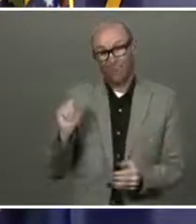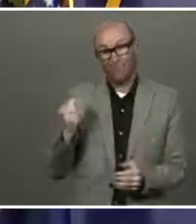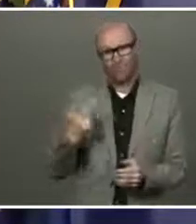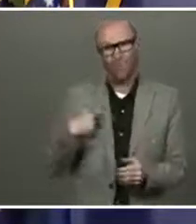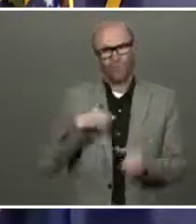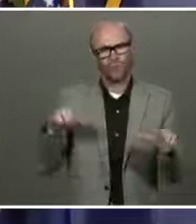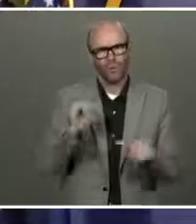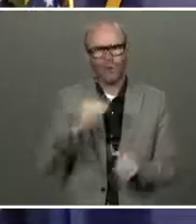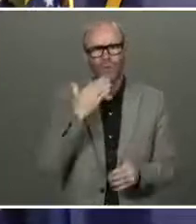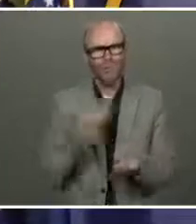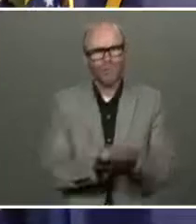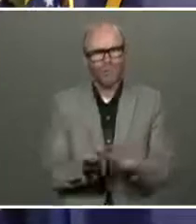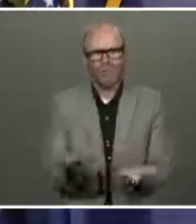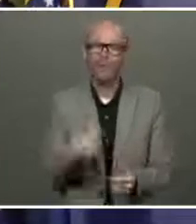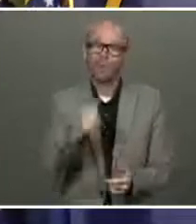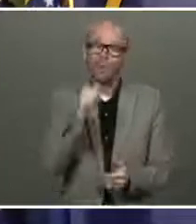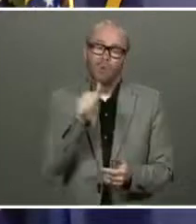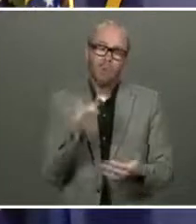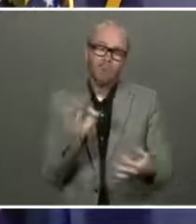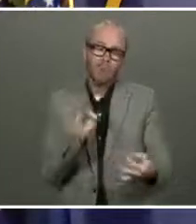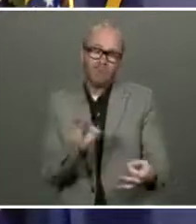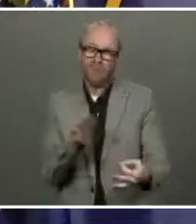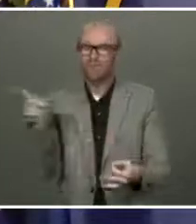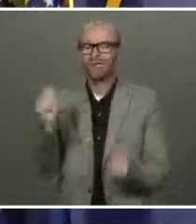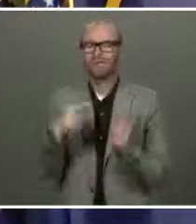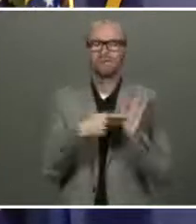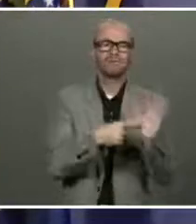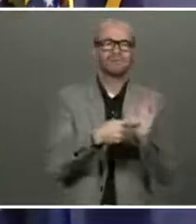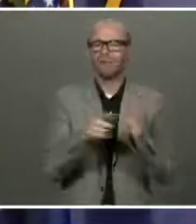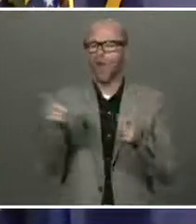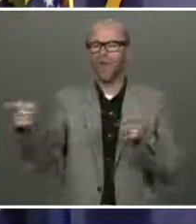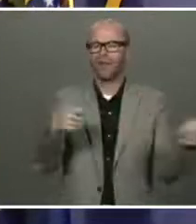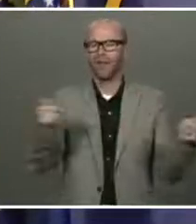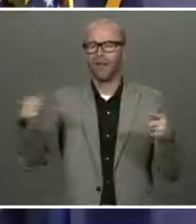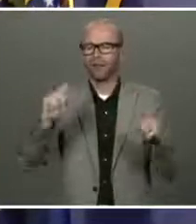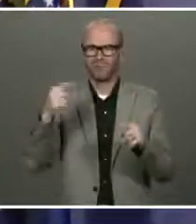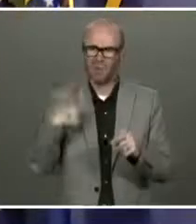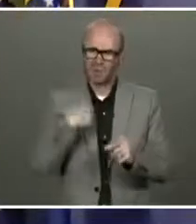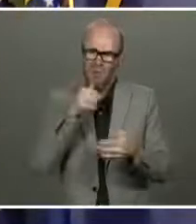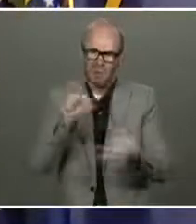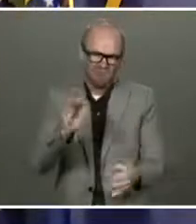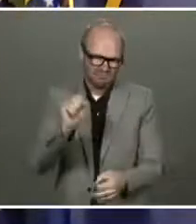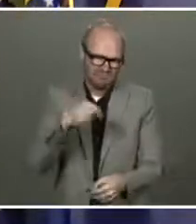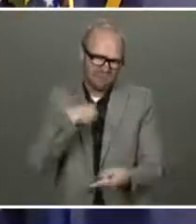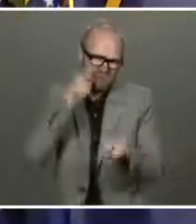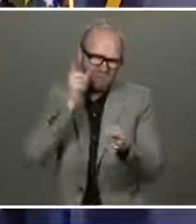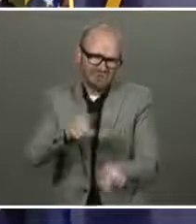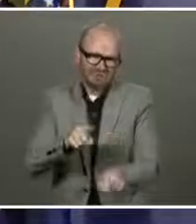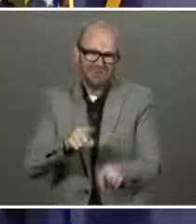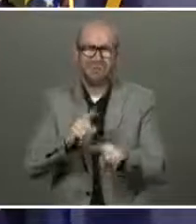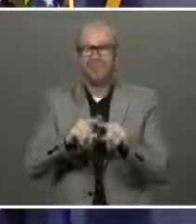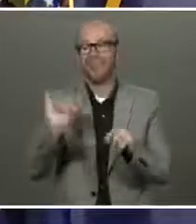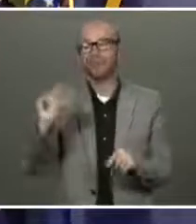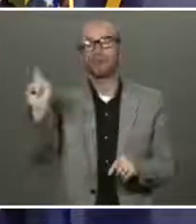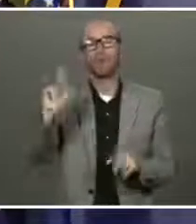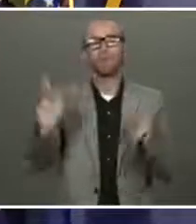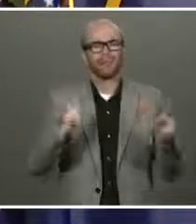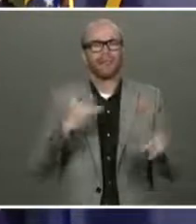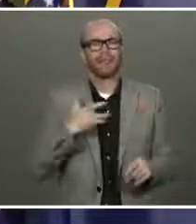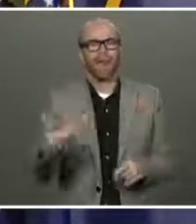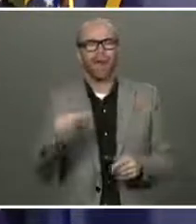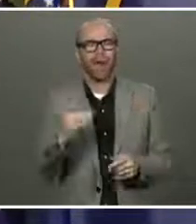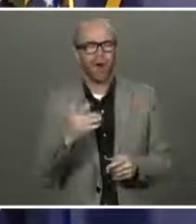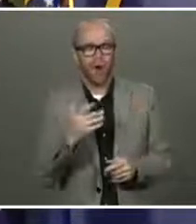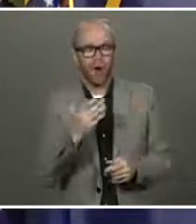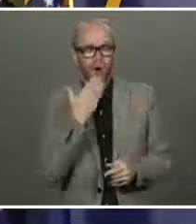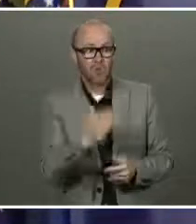well. We're not perfect, and you can all point to lots of examples where we are not, and those get the headlines. And I suspect